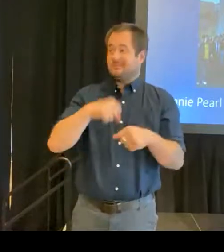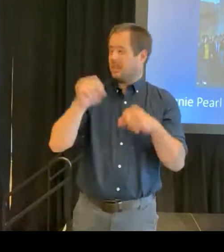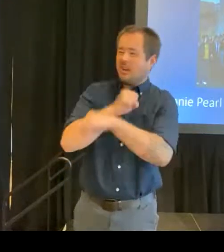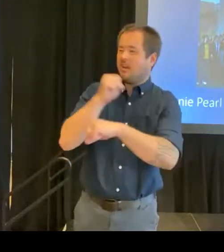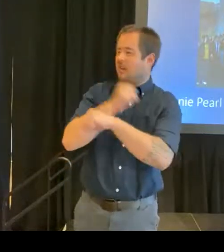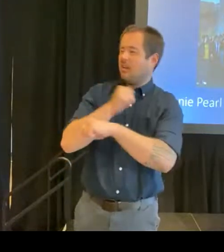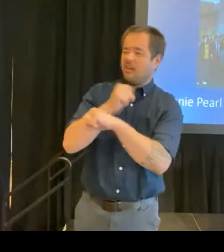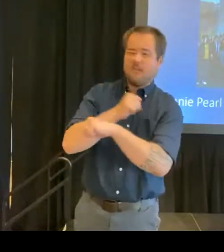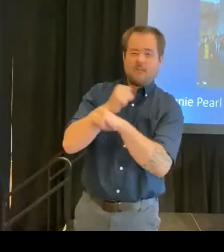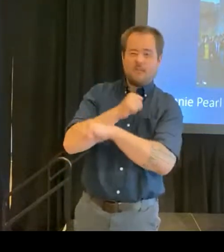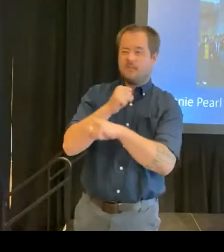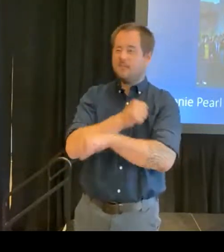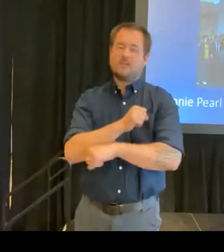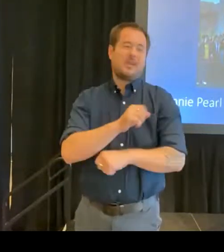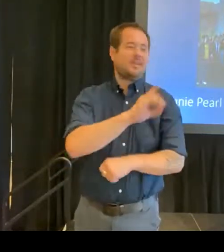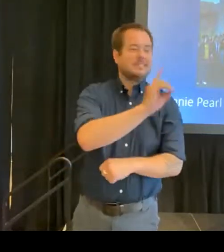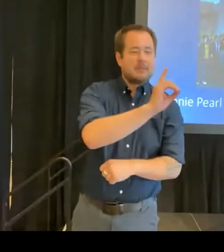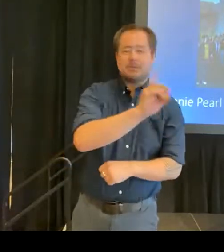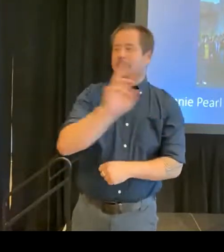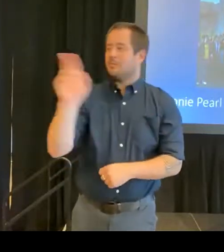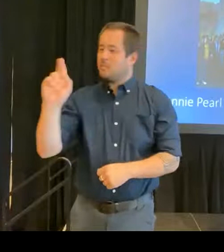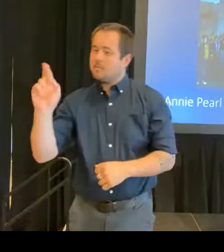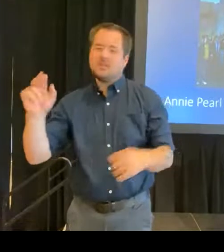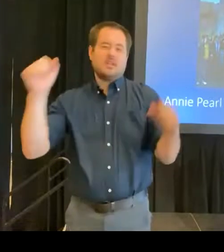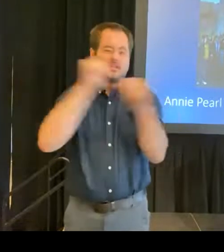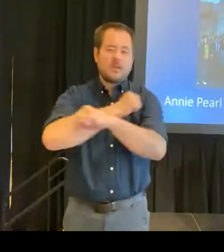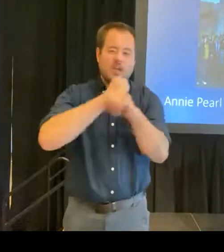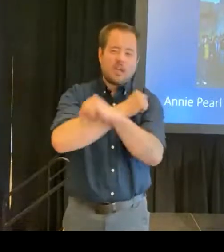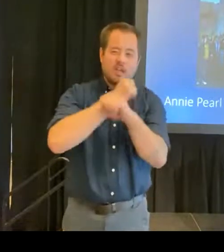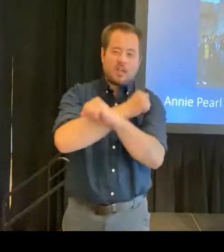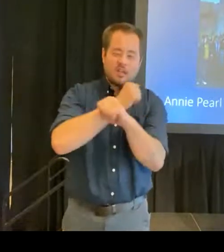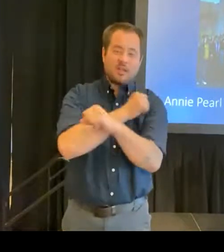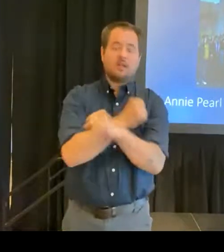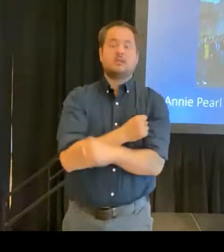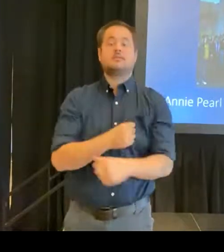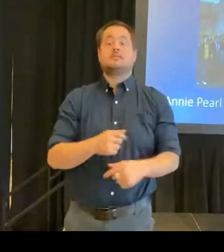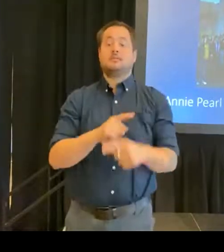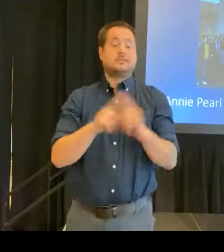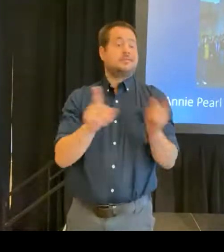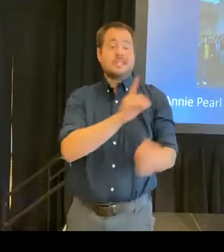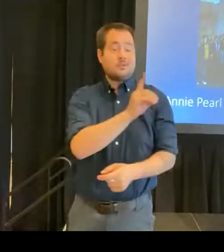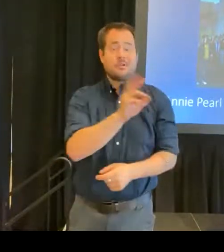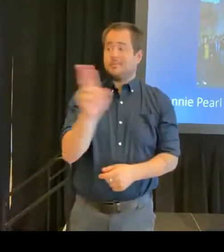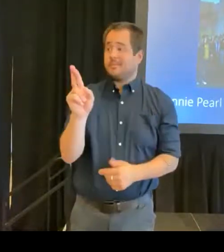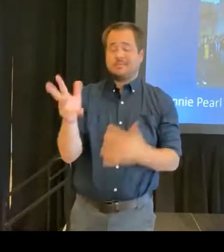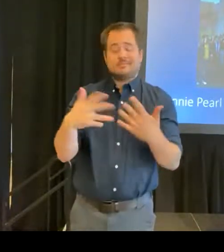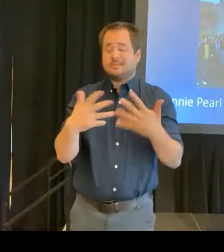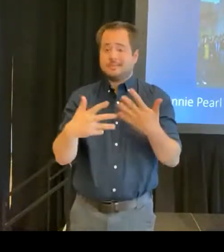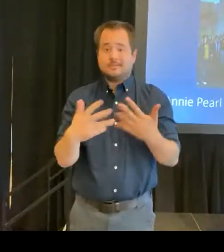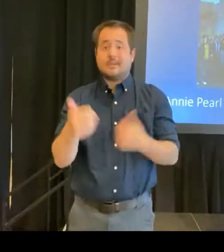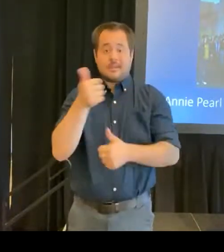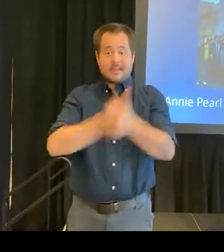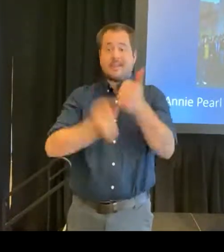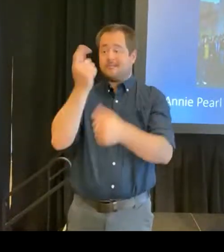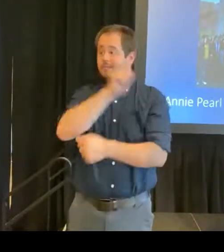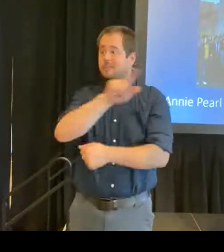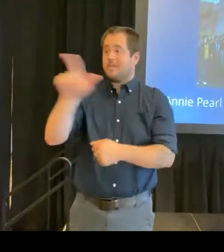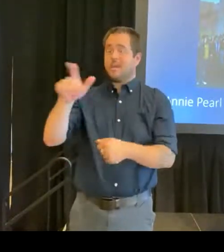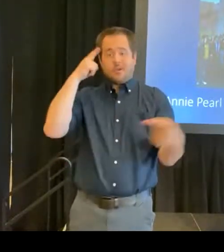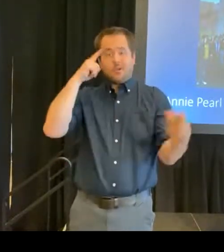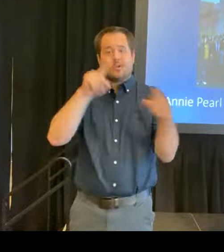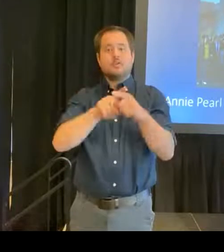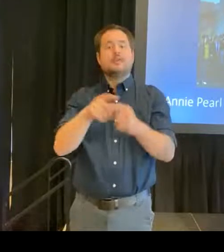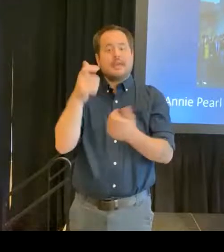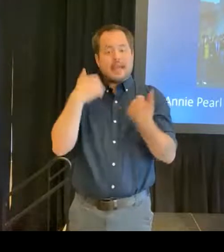the Democrats don't get along with the Republicans, right? But Democrat, Republican, whatever, everyone agrees that there are certain things that we